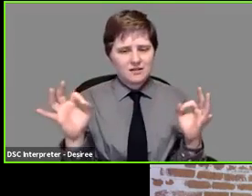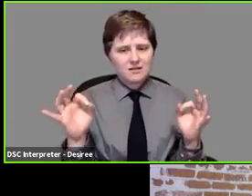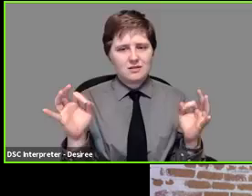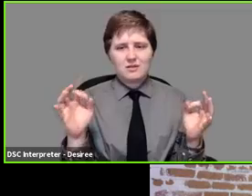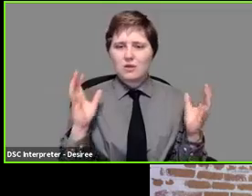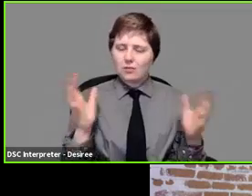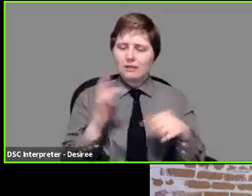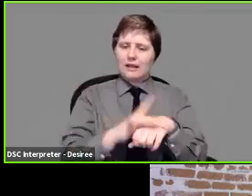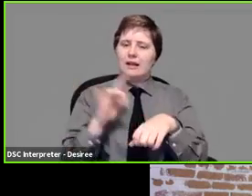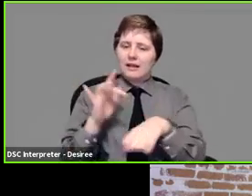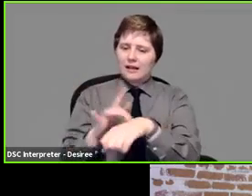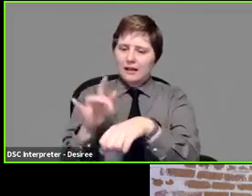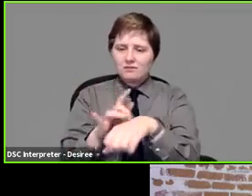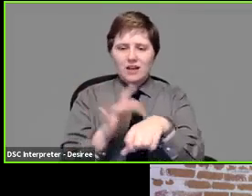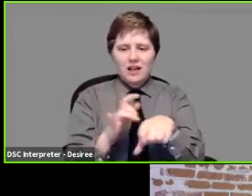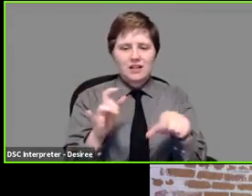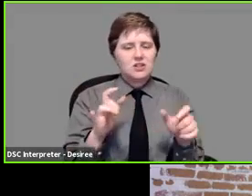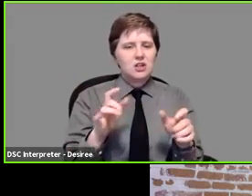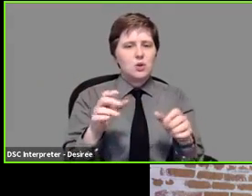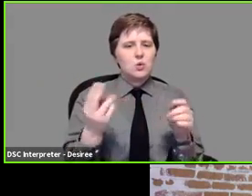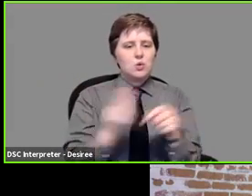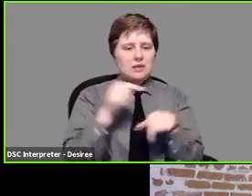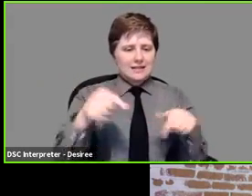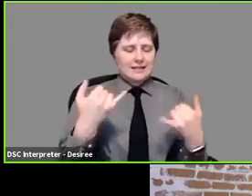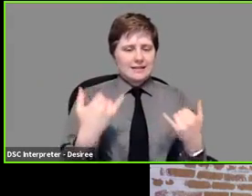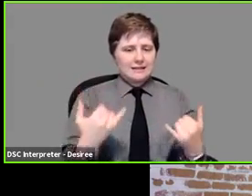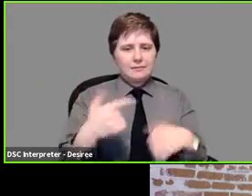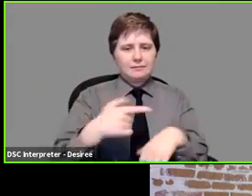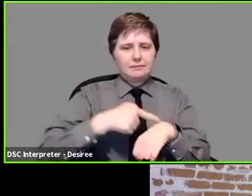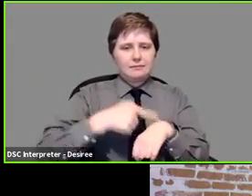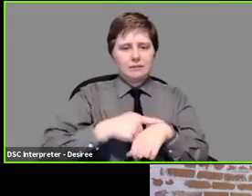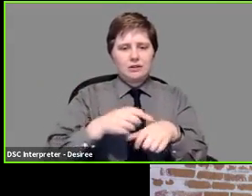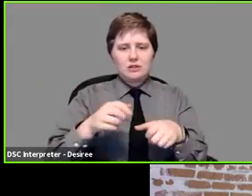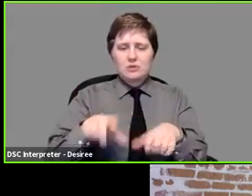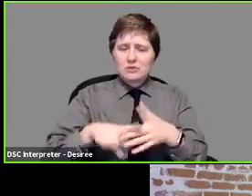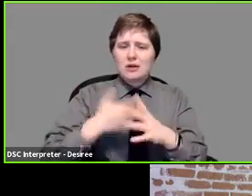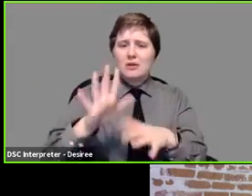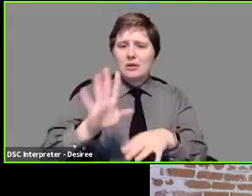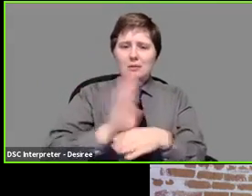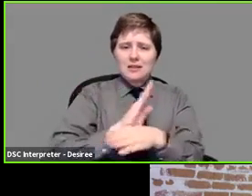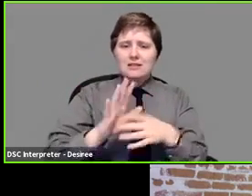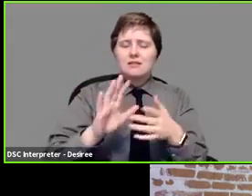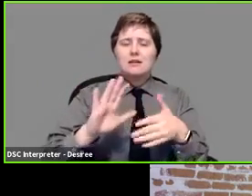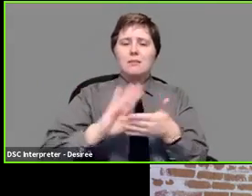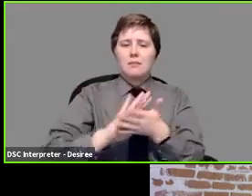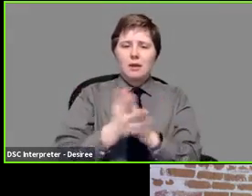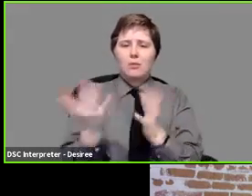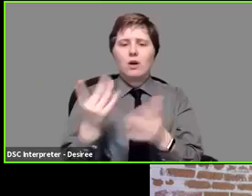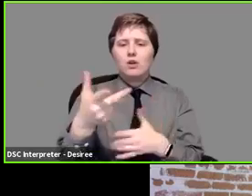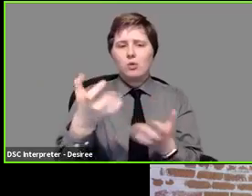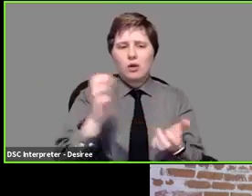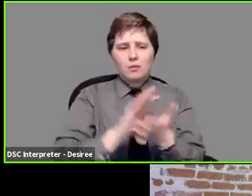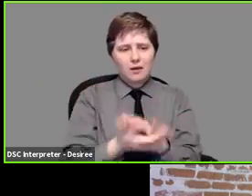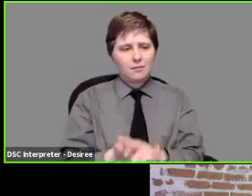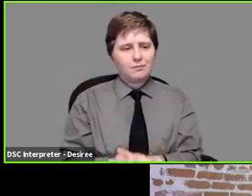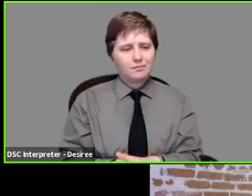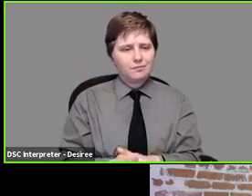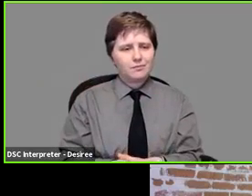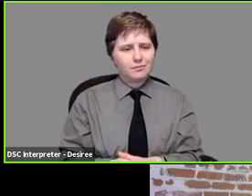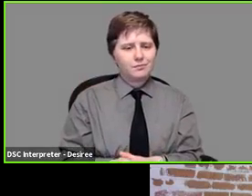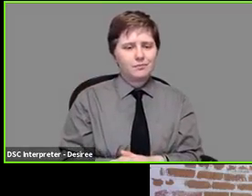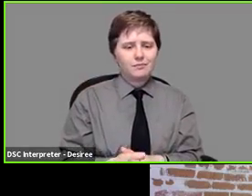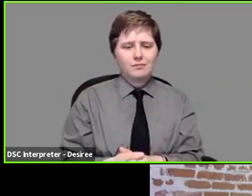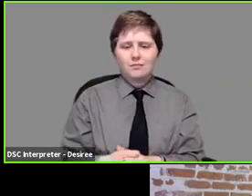take advantage and use this time to launch your business and get to where you want to be. Yes, Thank you. Thank